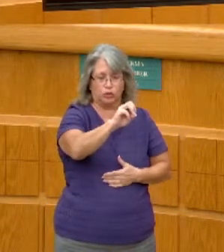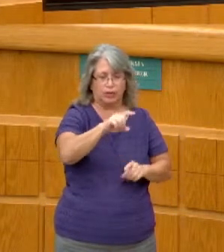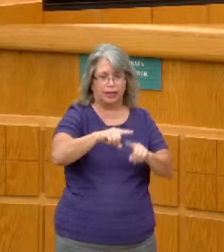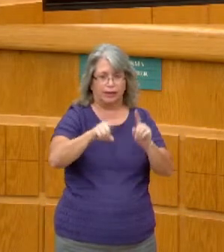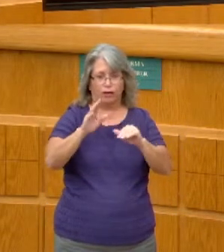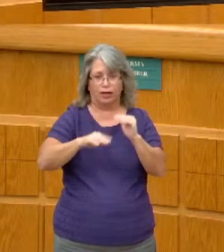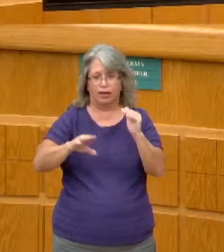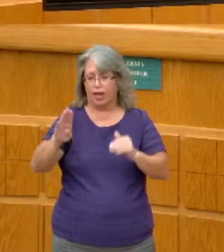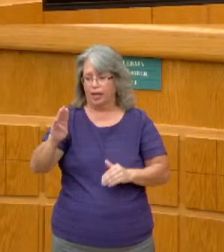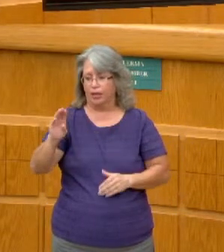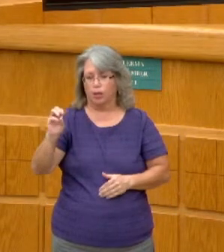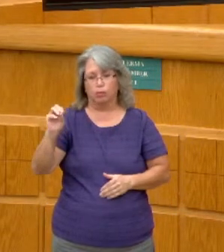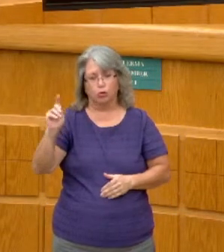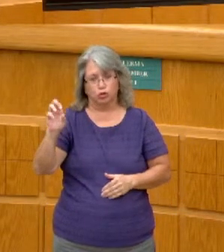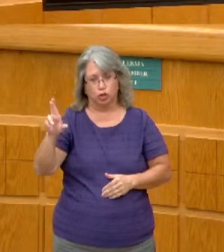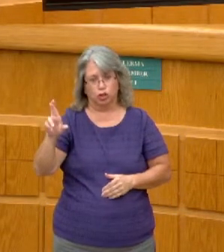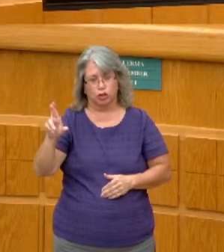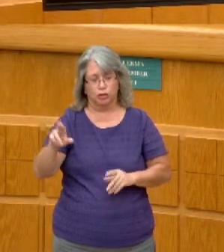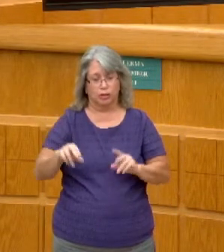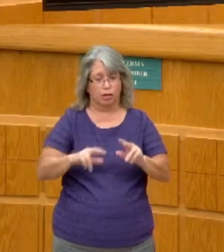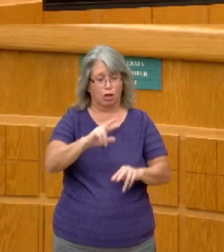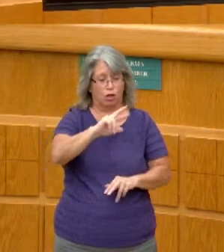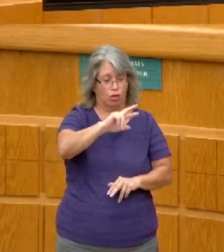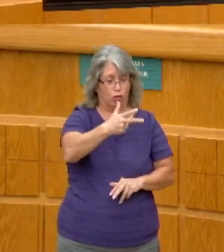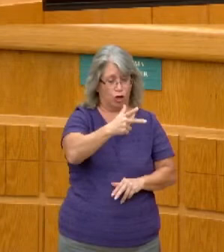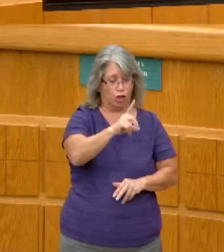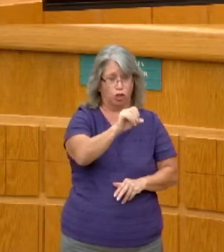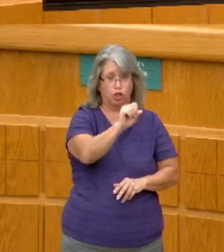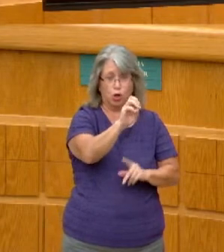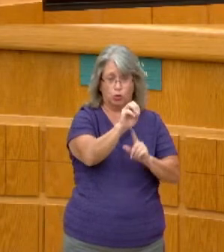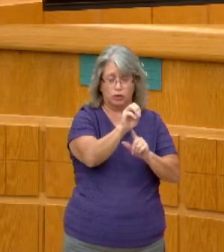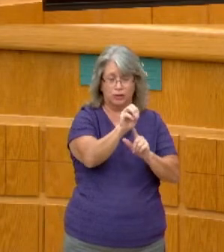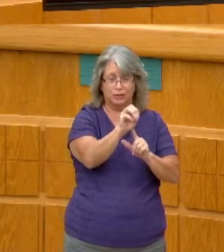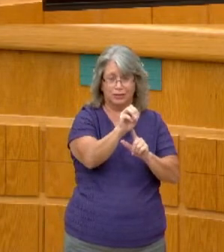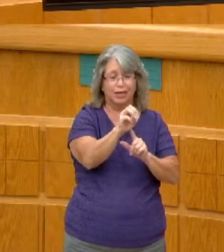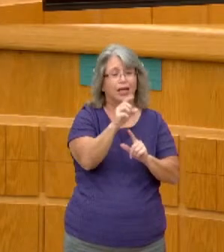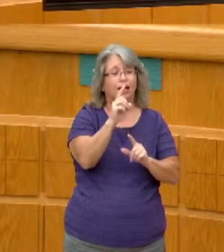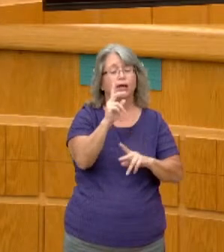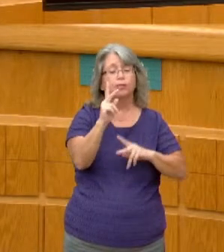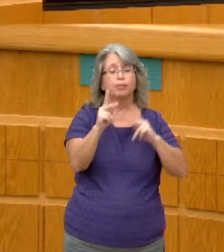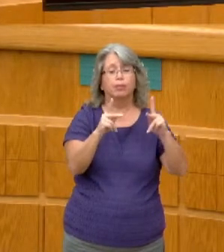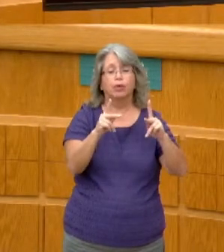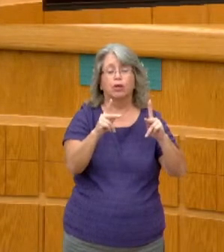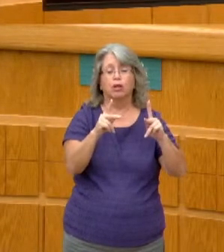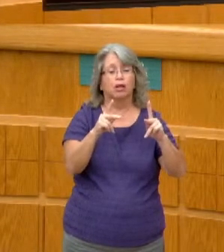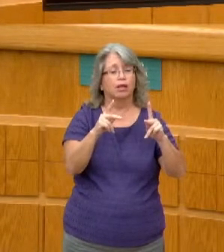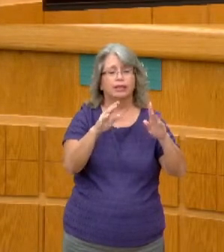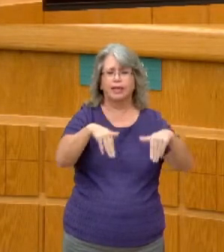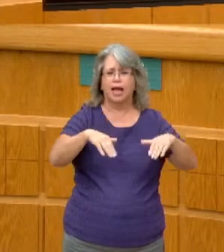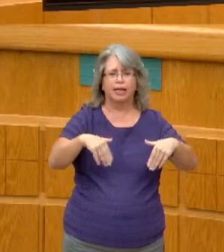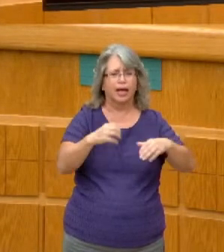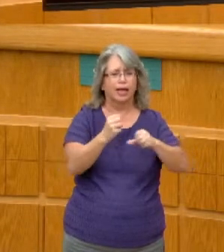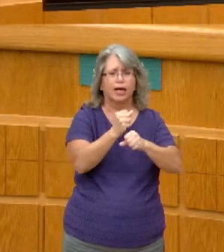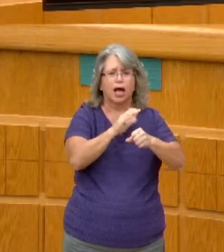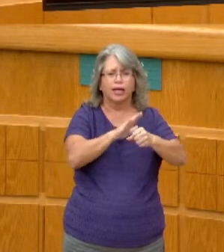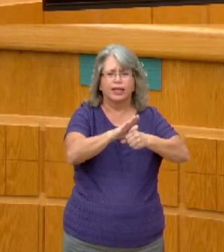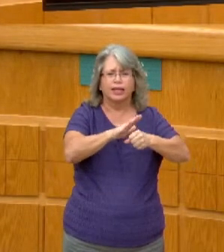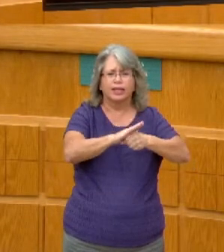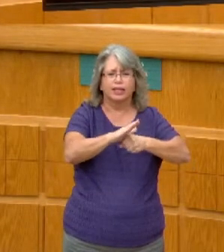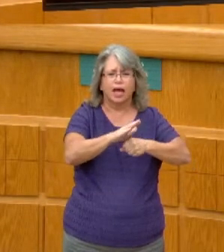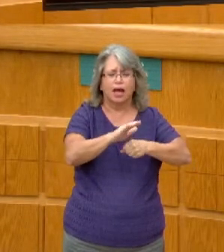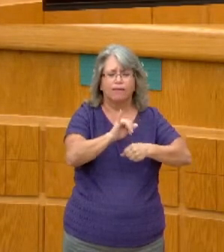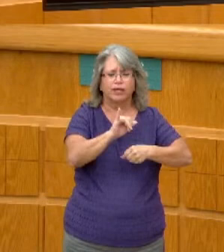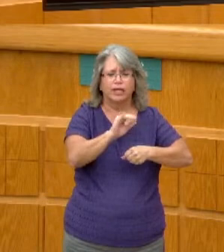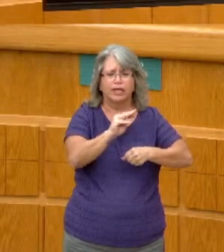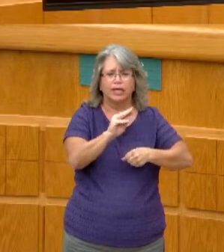third dose is for people who haven't mounted a sufficient immune response to the first 2 doses or to the